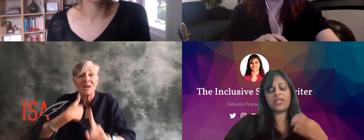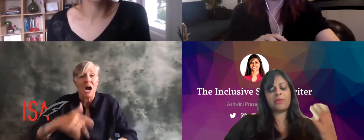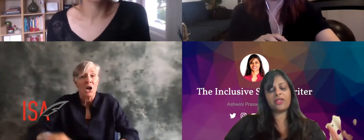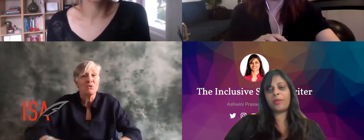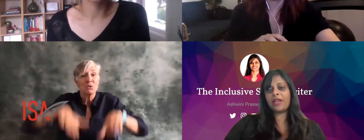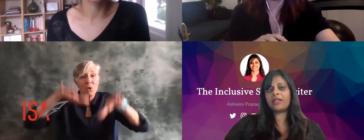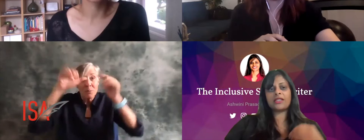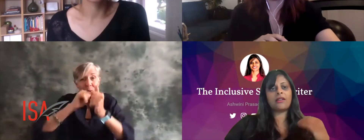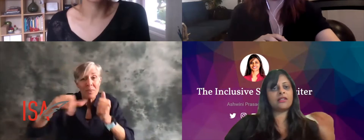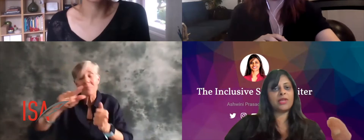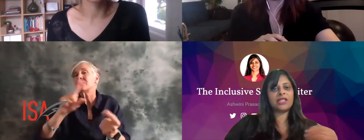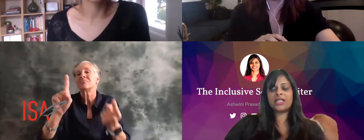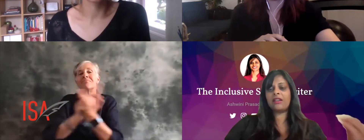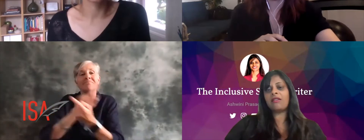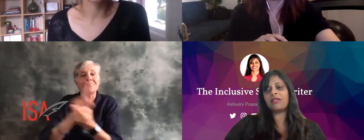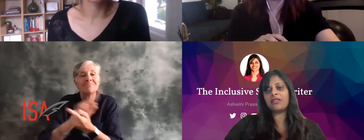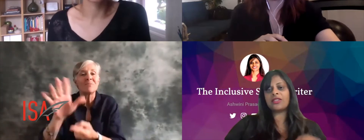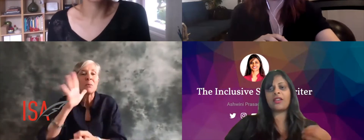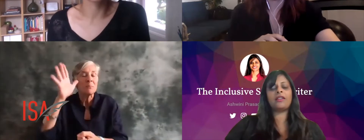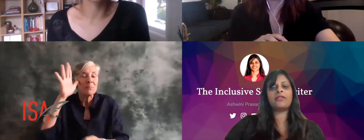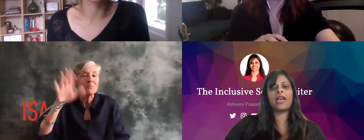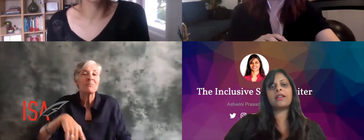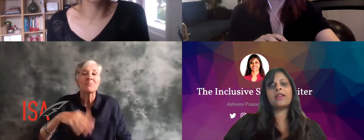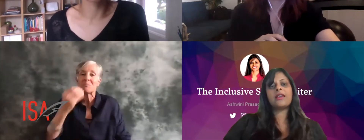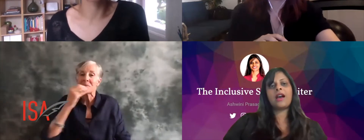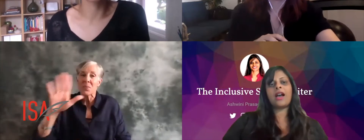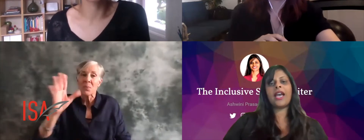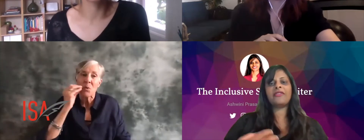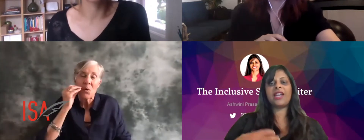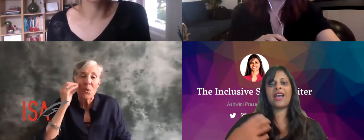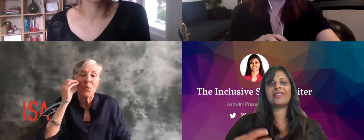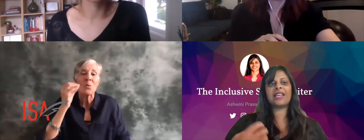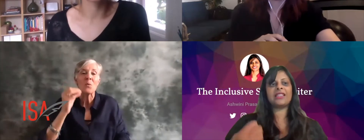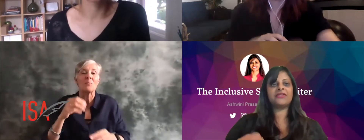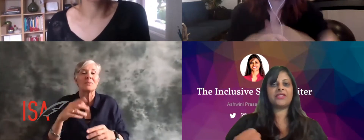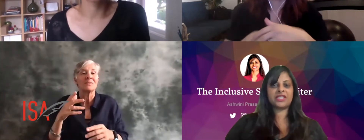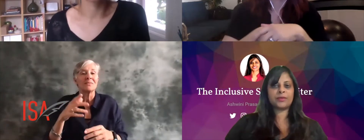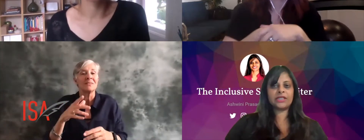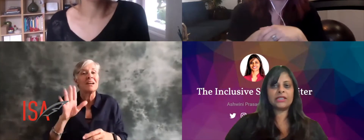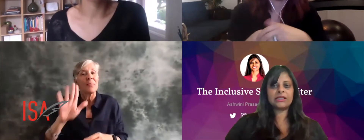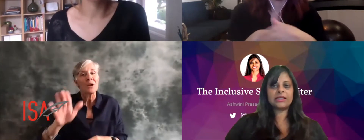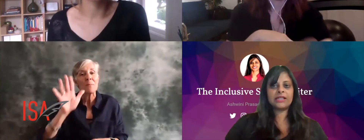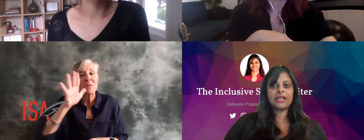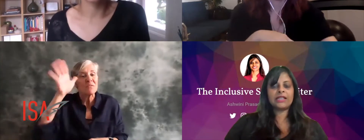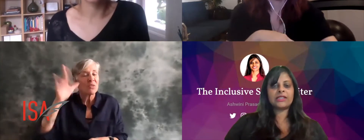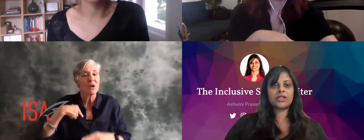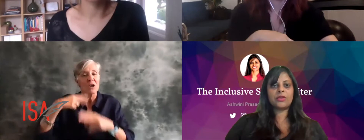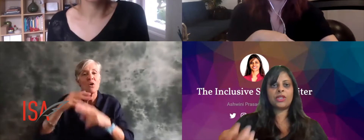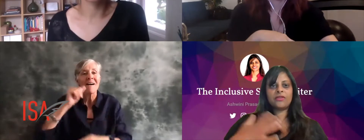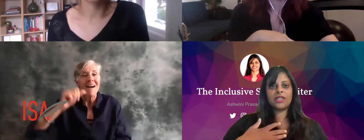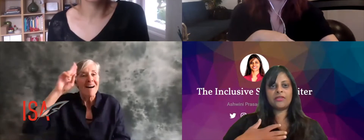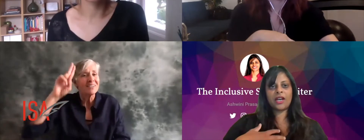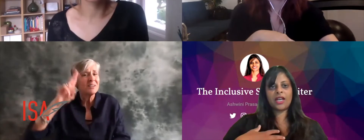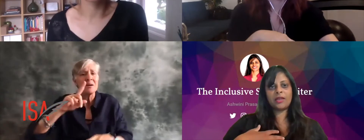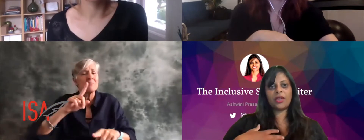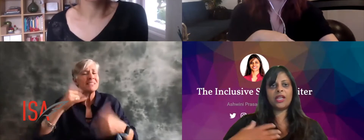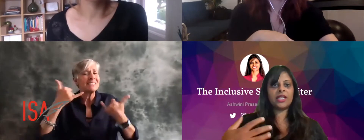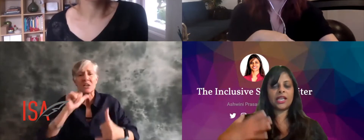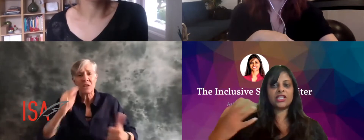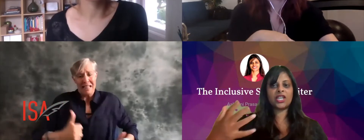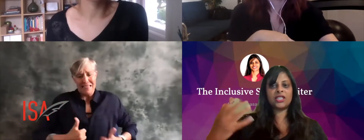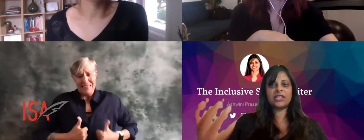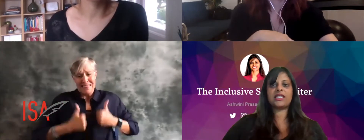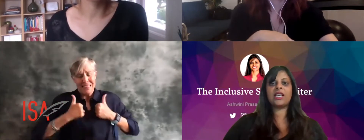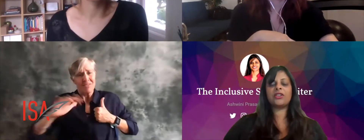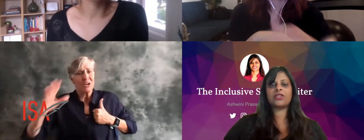at their homes, I've met their parents, called them auntie and uncles, all of that, I haven't had that lived experience. And so even if I am